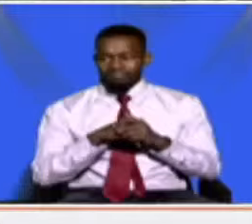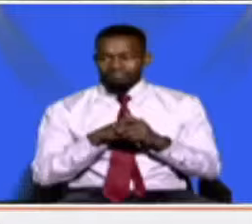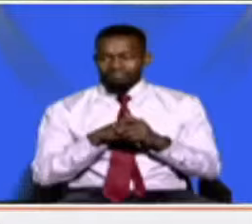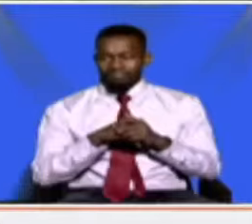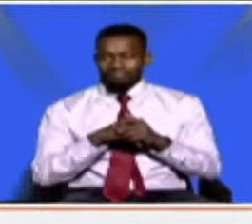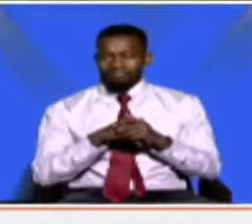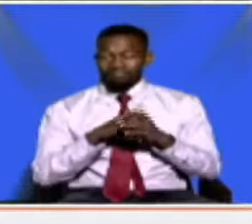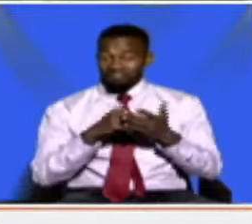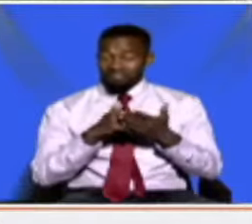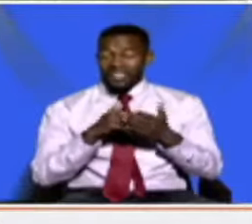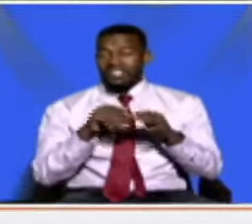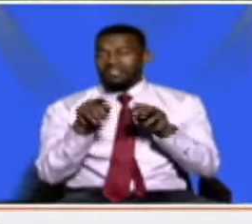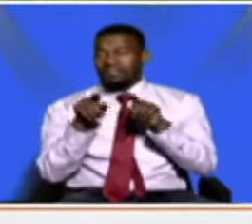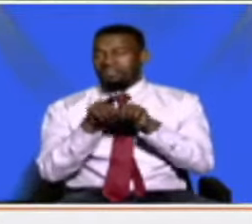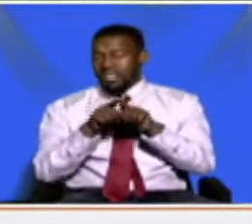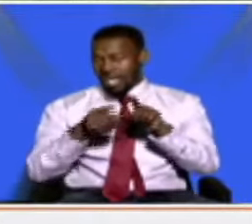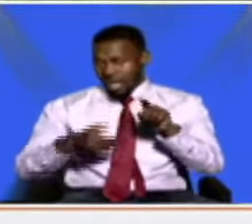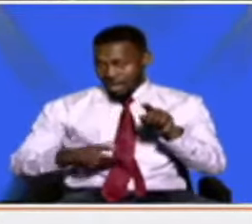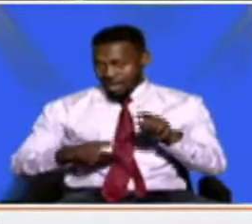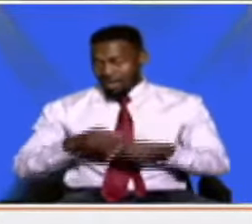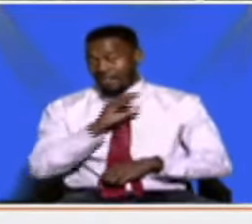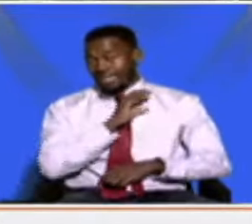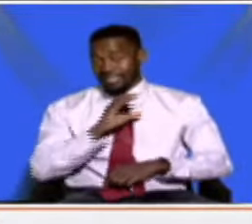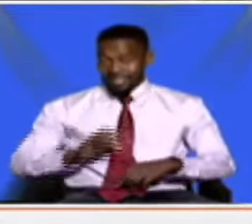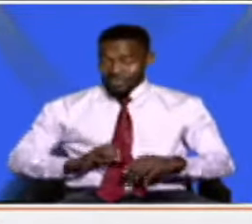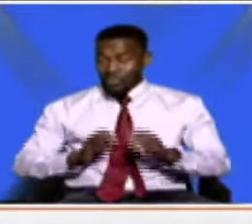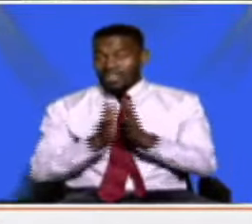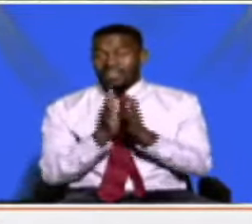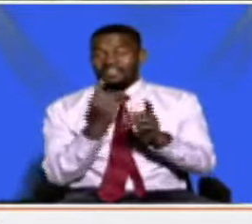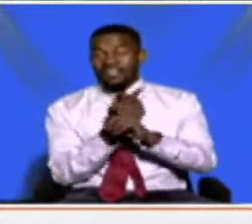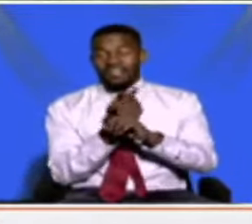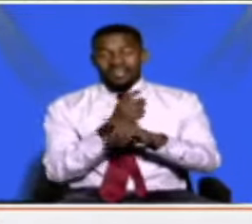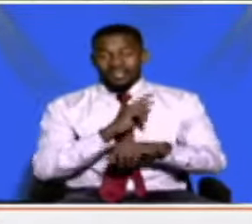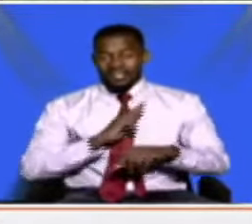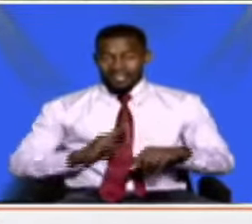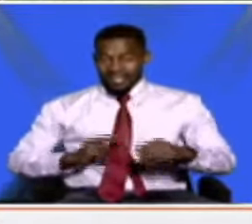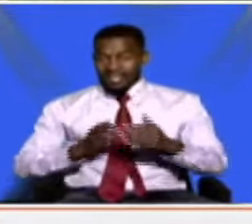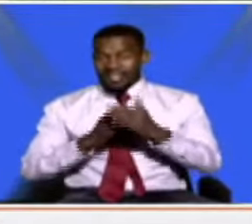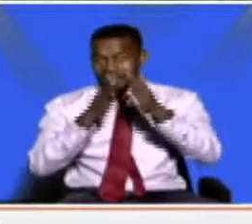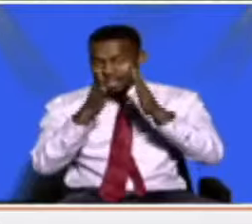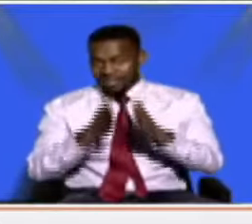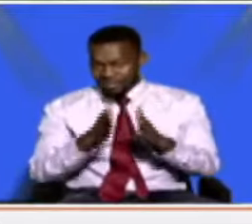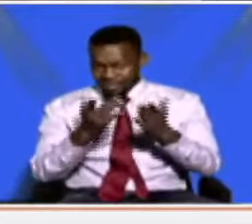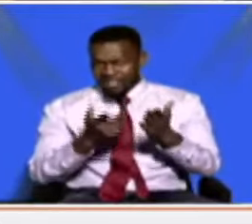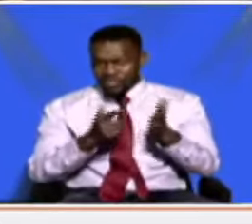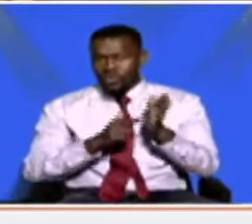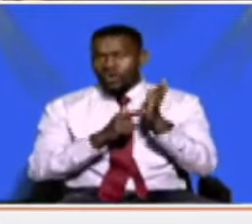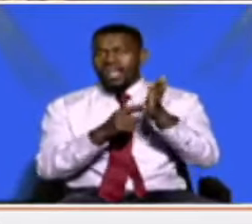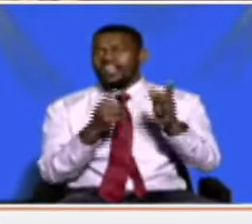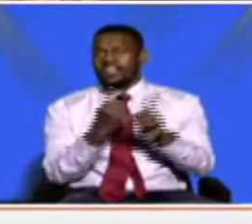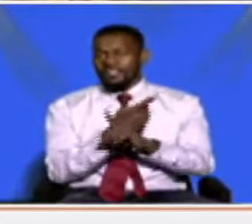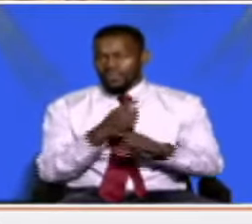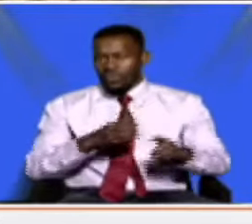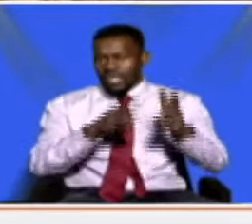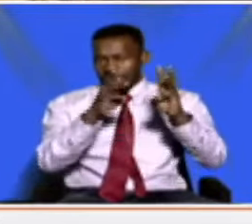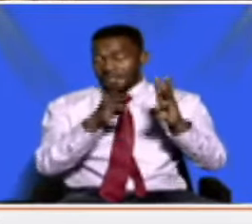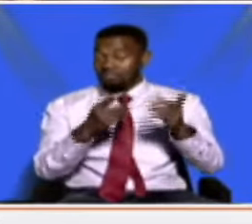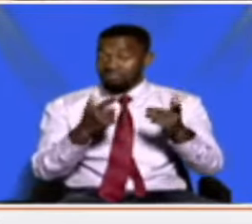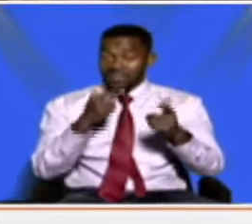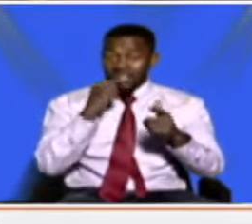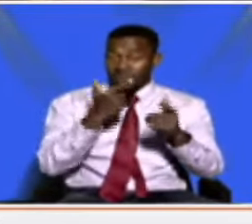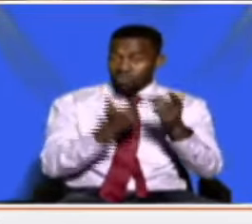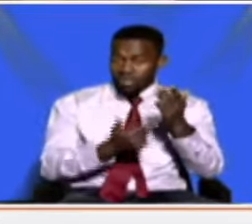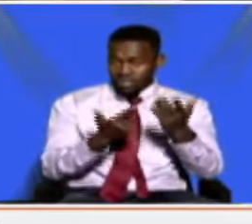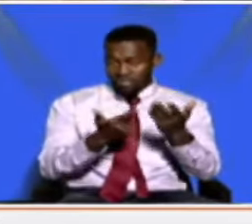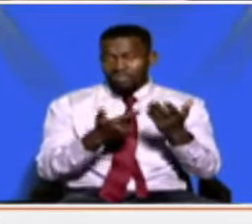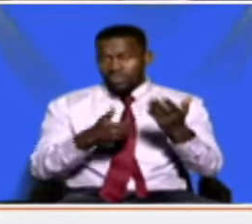This united front of young Christians and religious leaders marked a significant shift, suggesting that the younger generation's